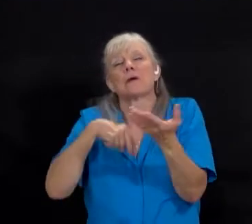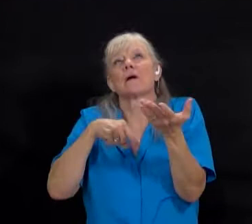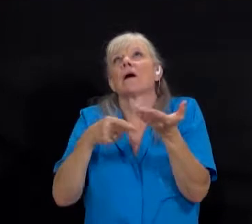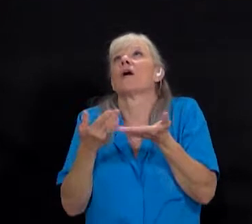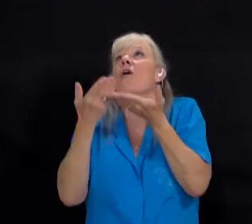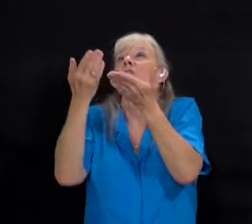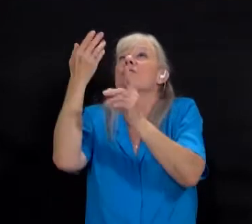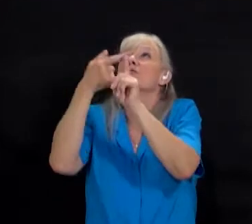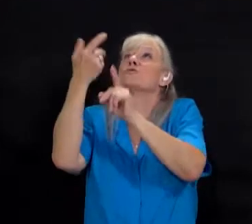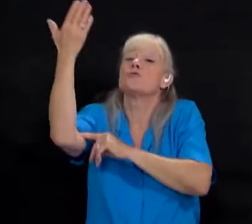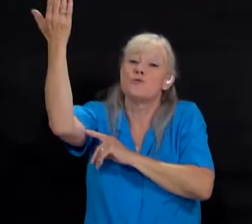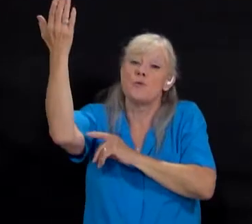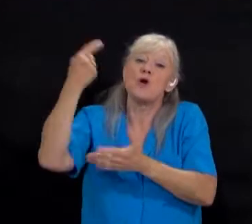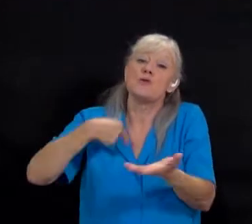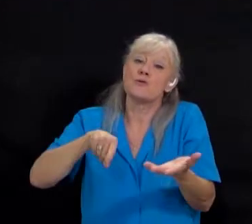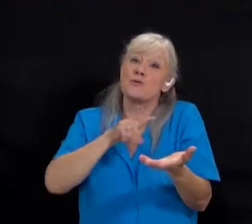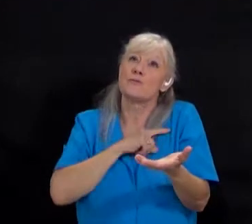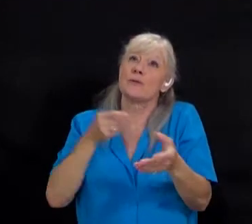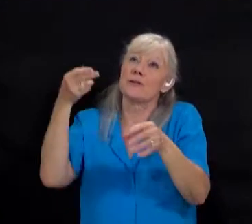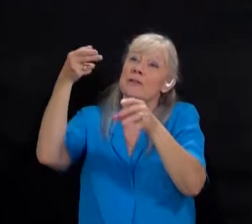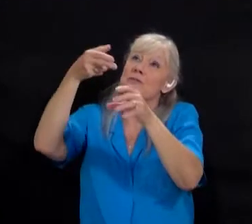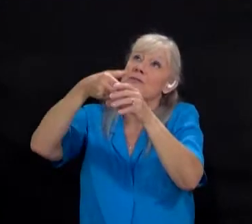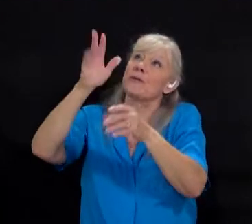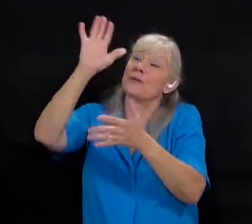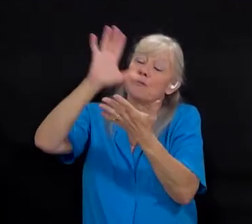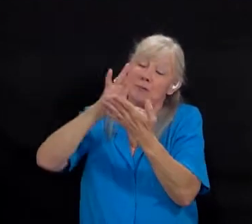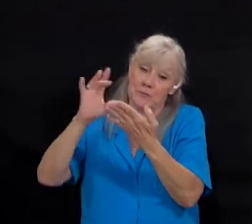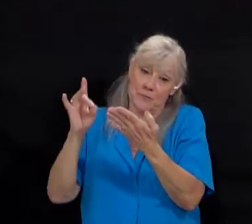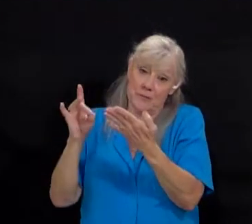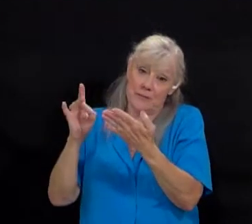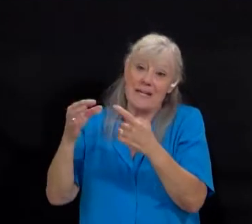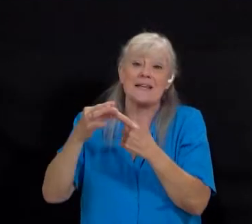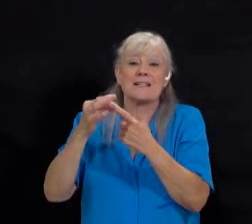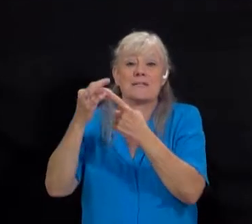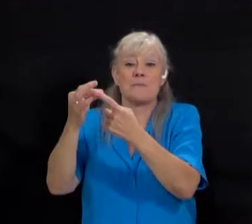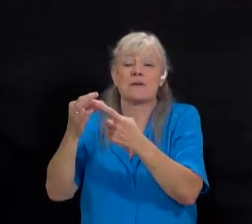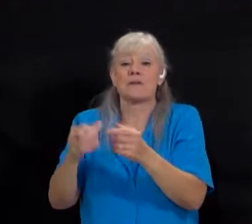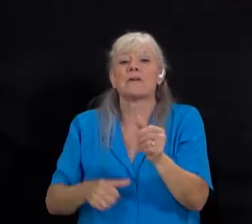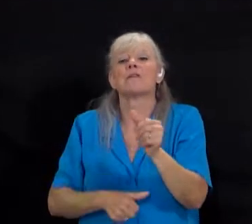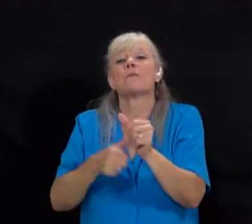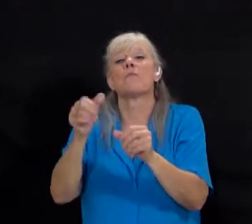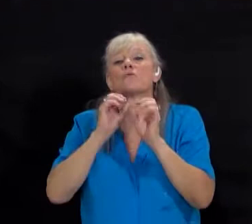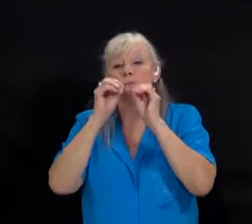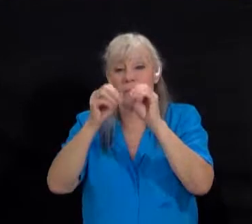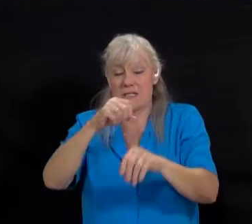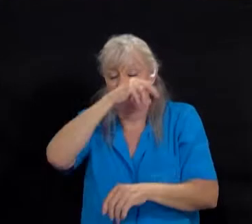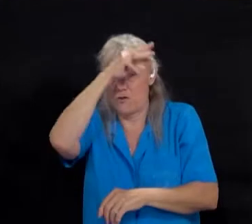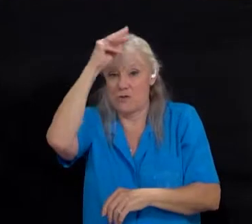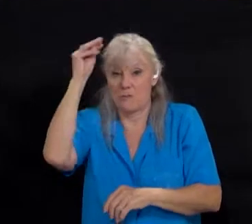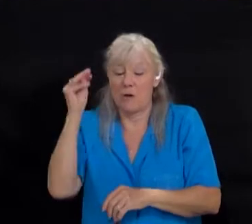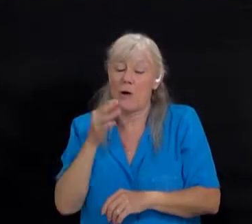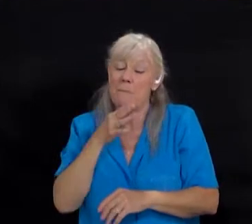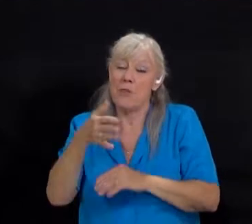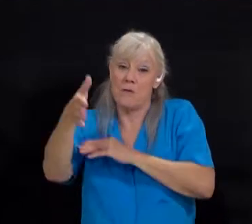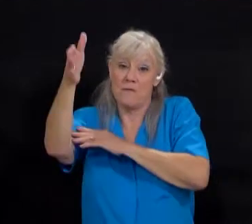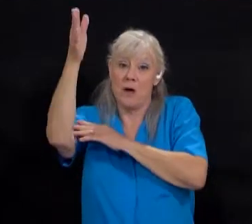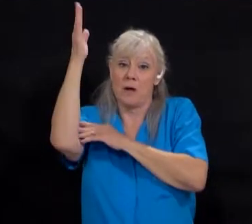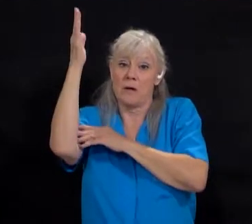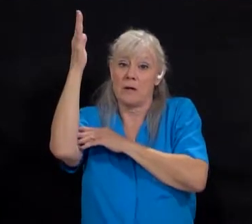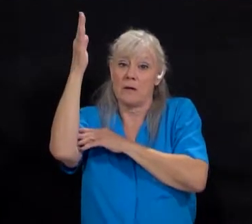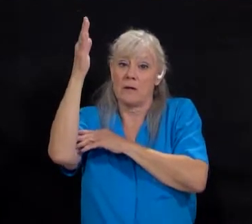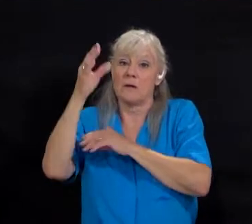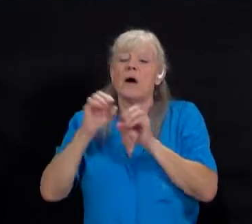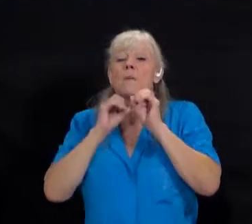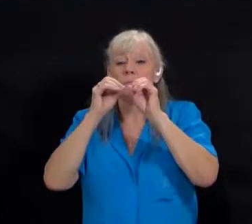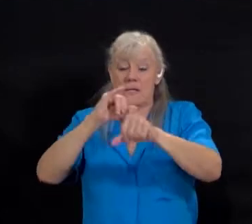so that we may obtain an inheritance with your elect, especially with the most blessed Virgin Mary, Mother of God, with